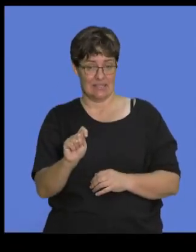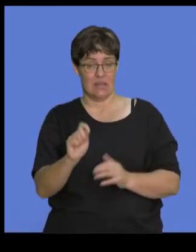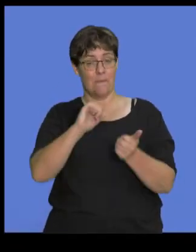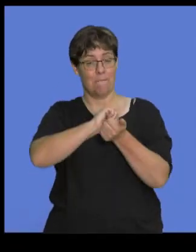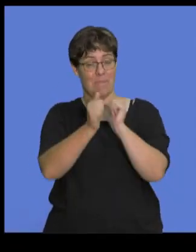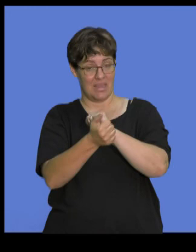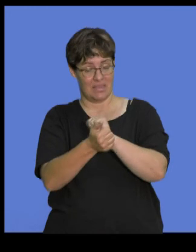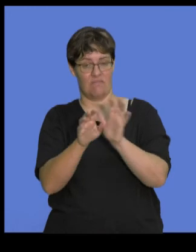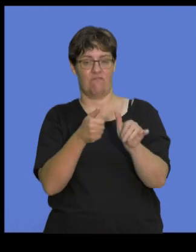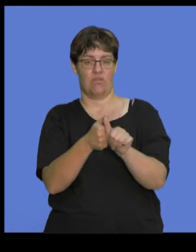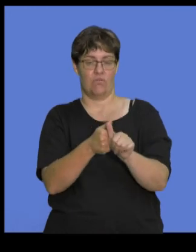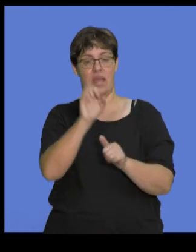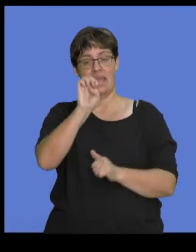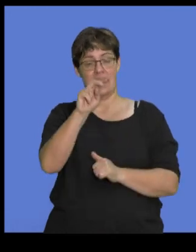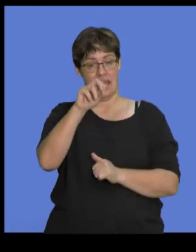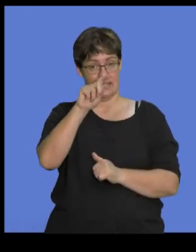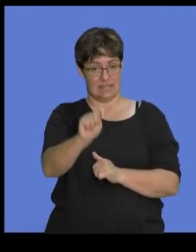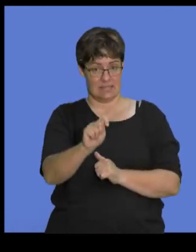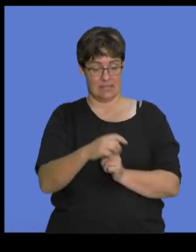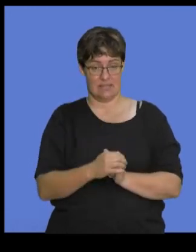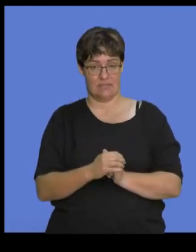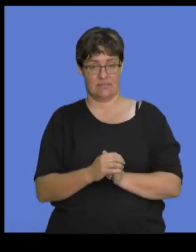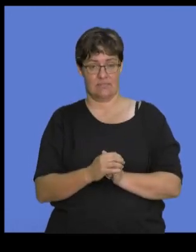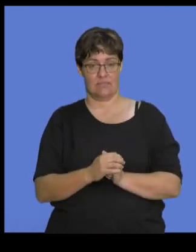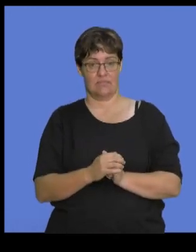then the mathematics follows. E net